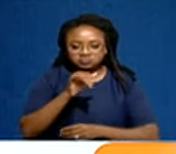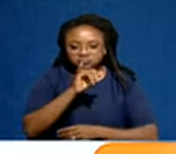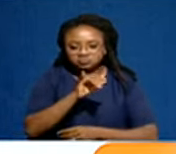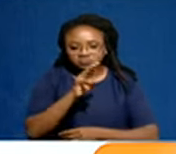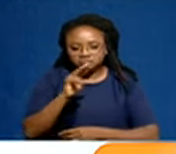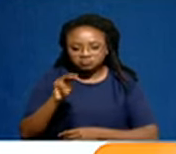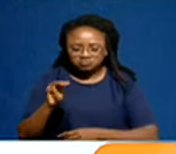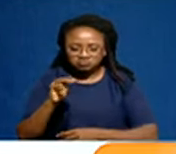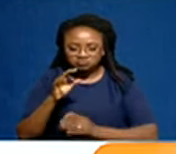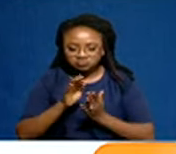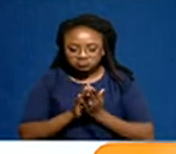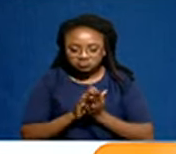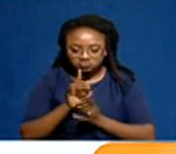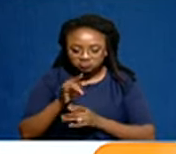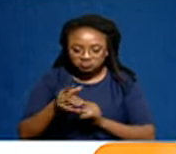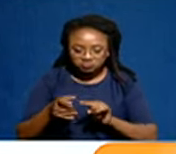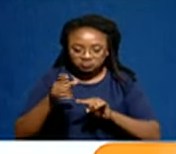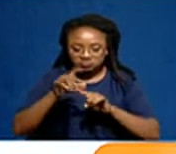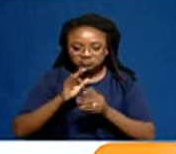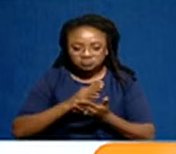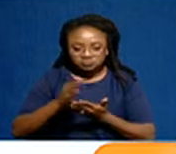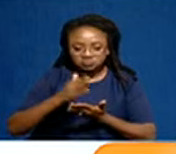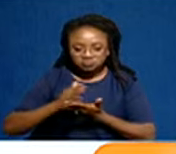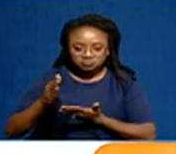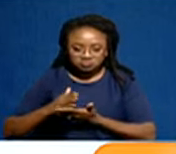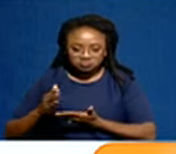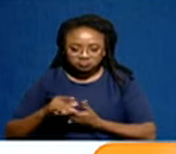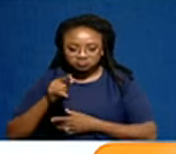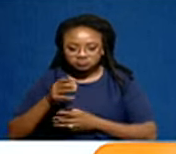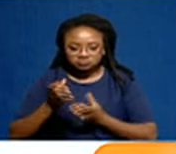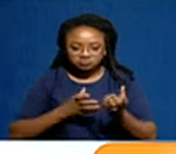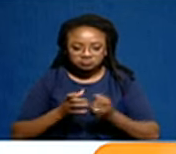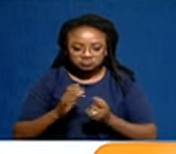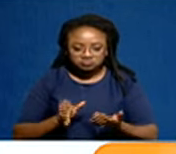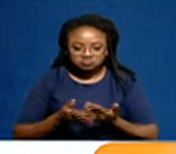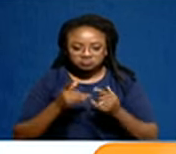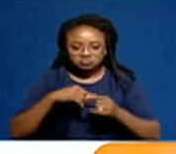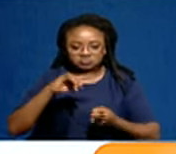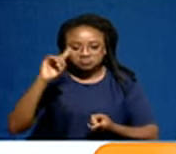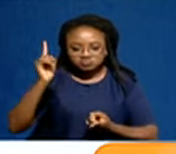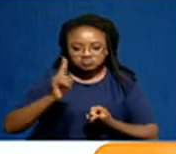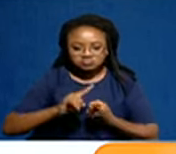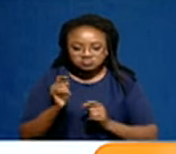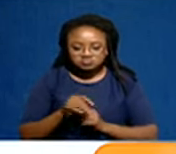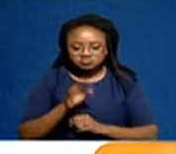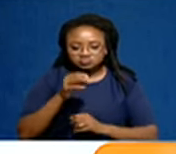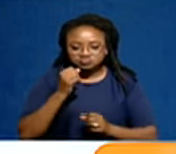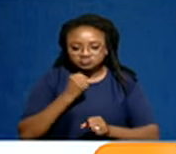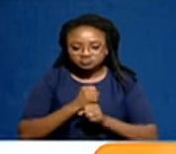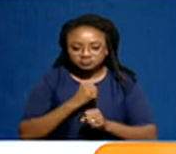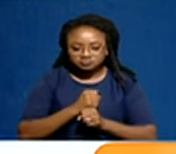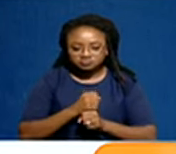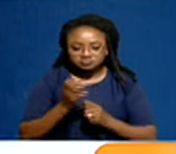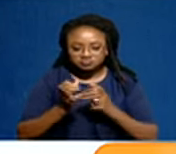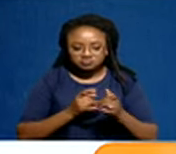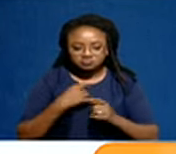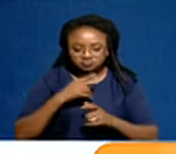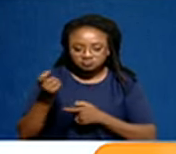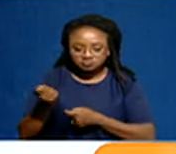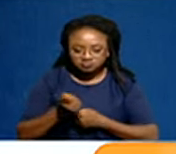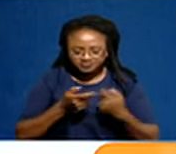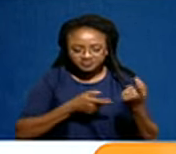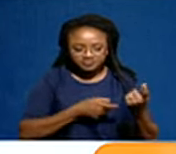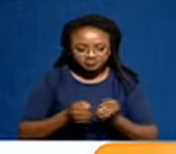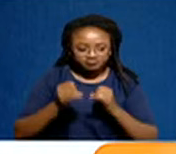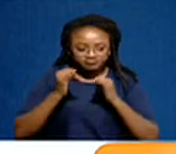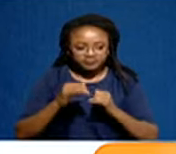the lender to extend the waiver on such transactions to enable businesses reduce their operational cost and attract new customers. The bank, which is now